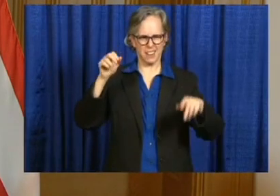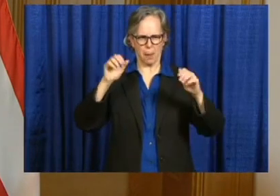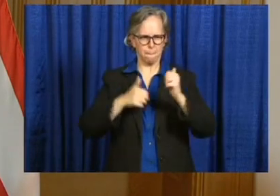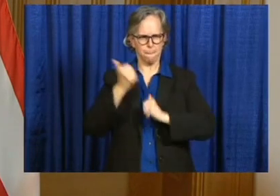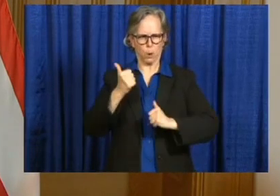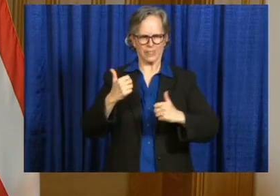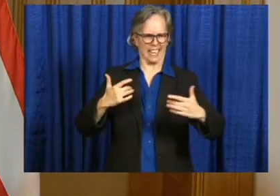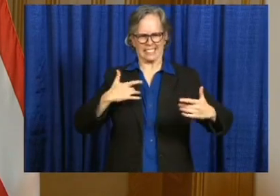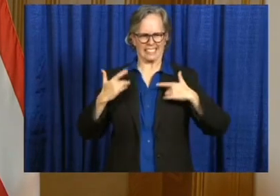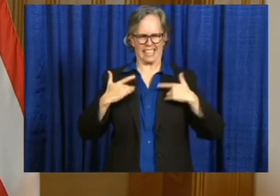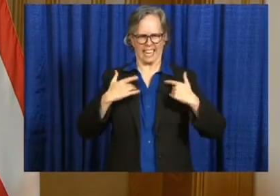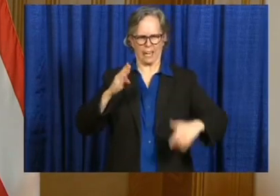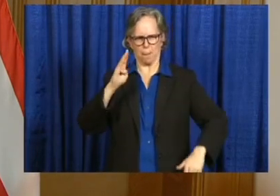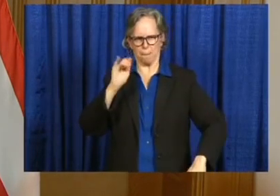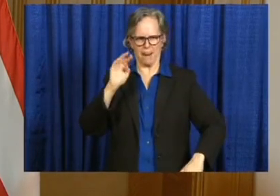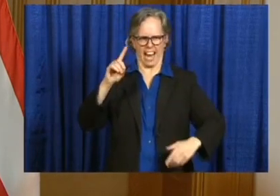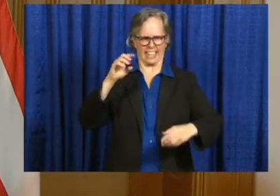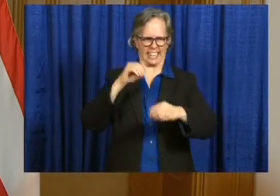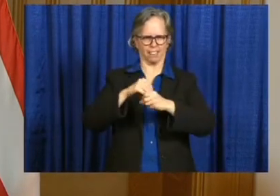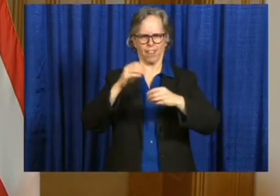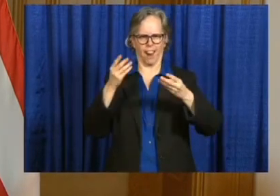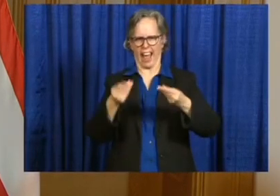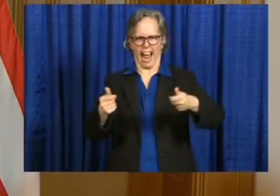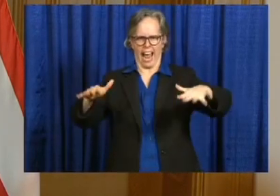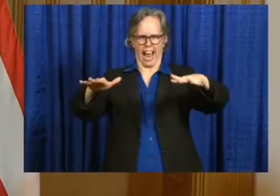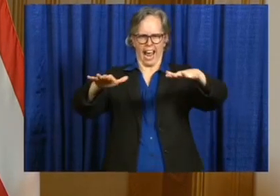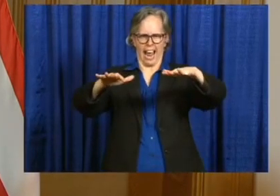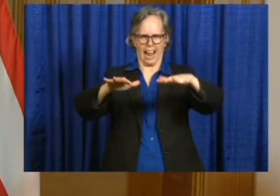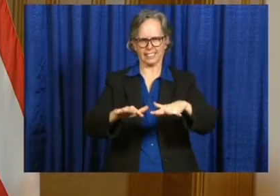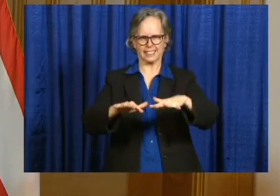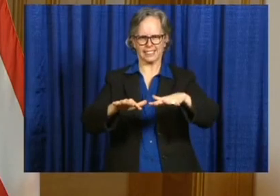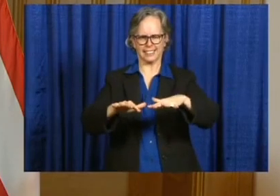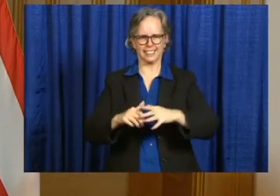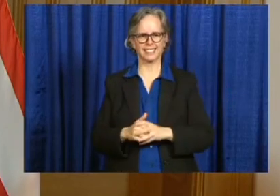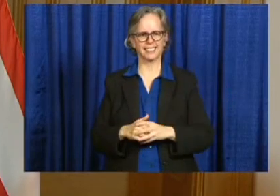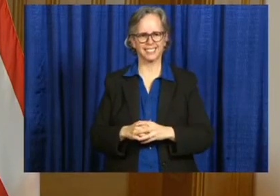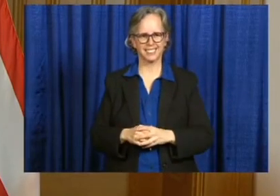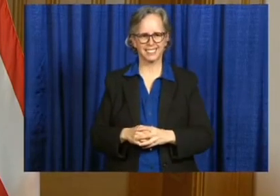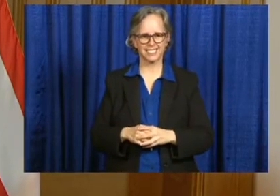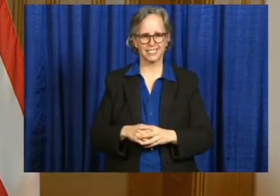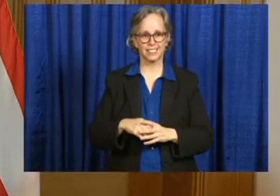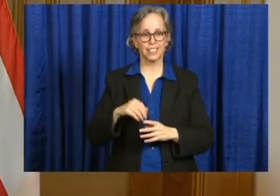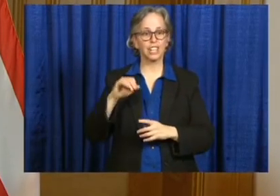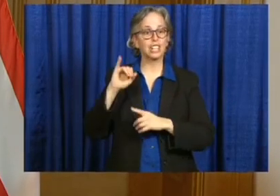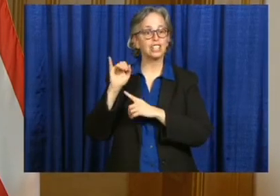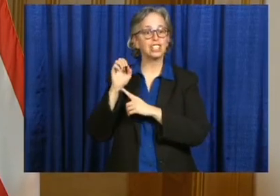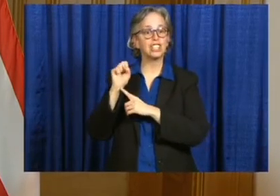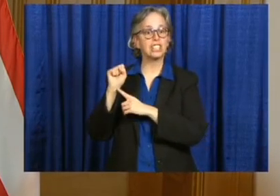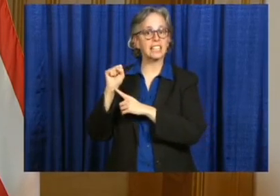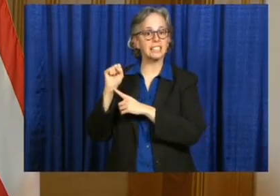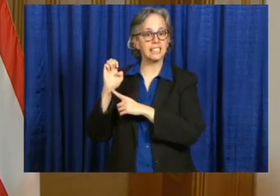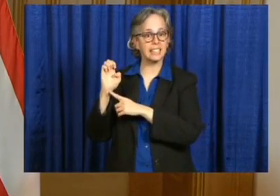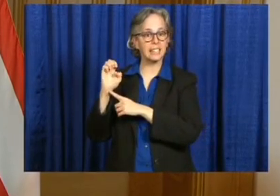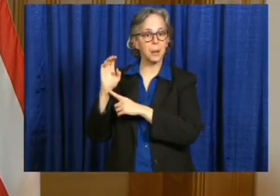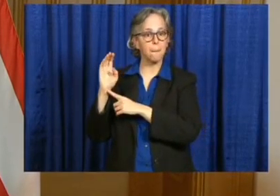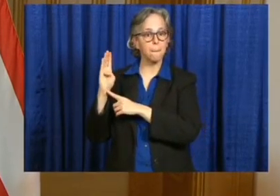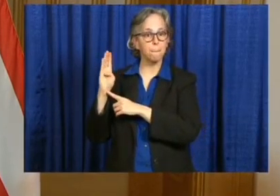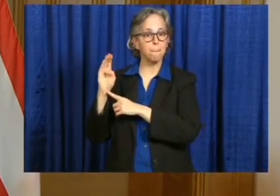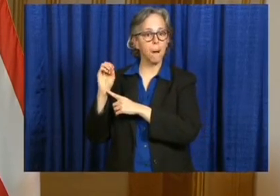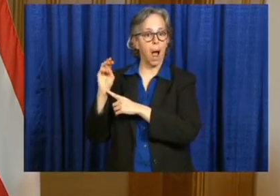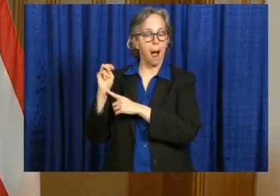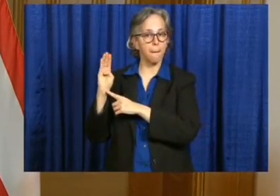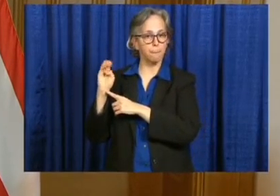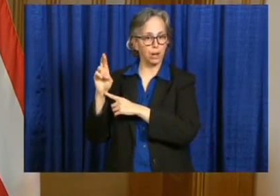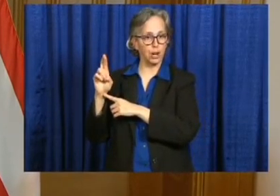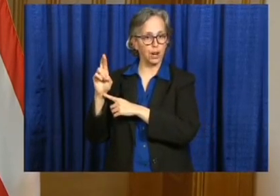land. And personal note here, Jesse Baumert, Cincinnati Enquirer, who I think is watching this.